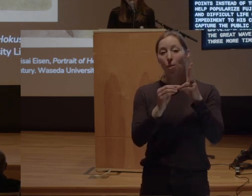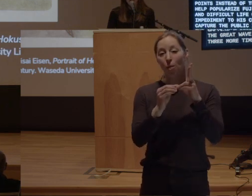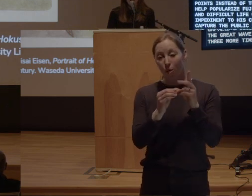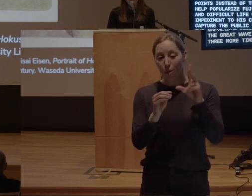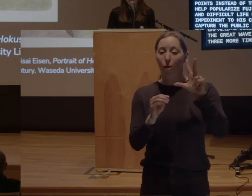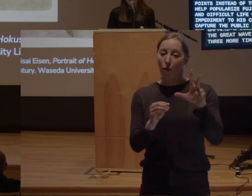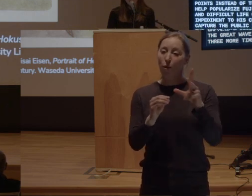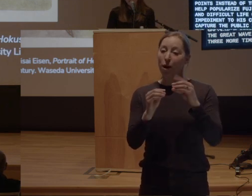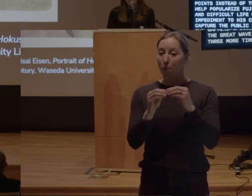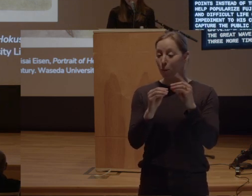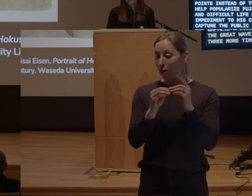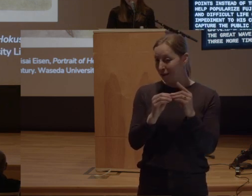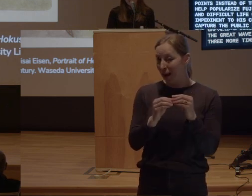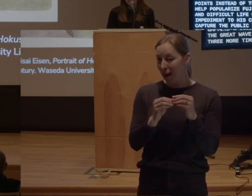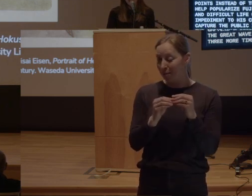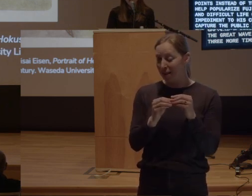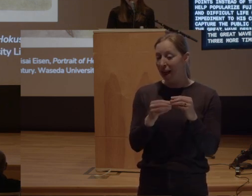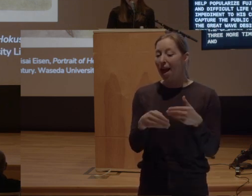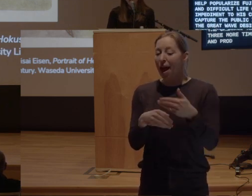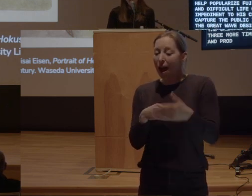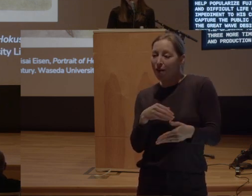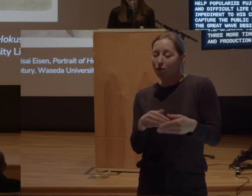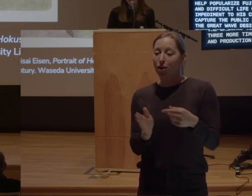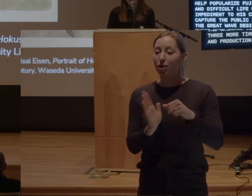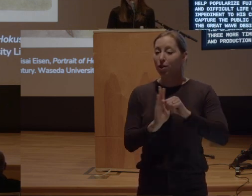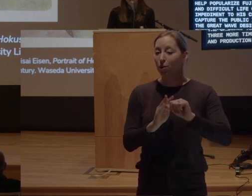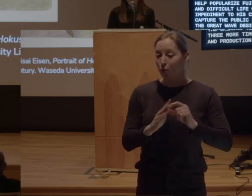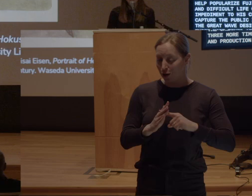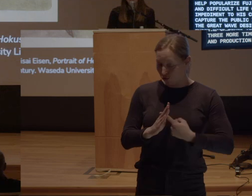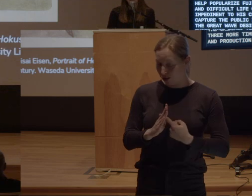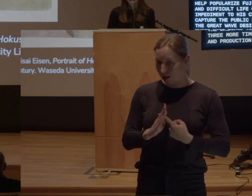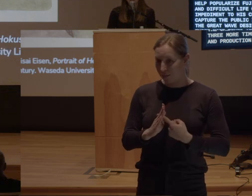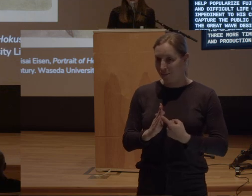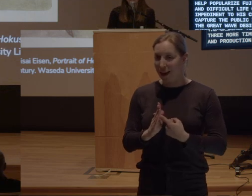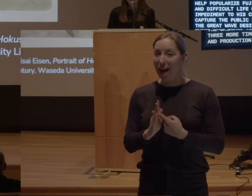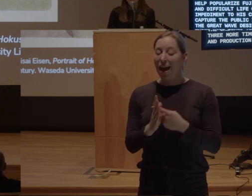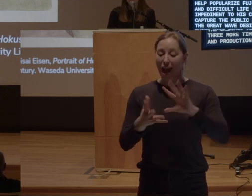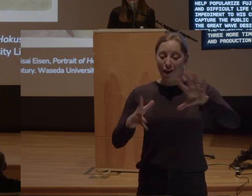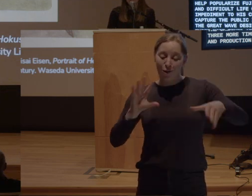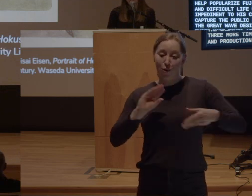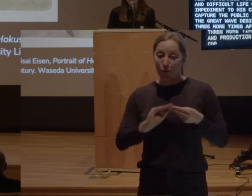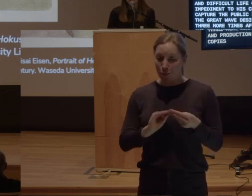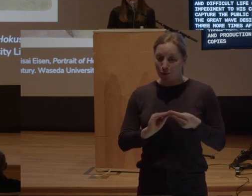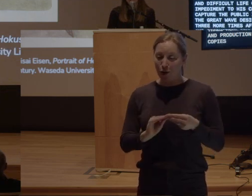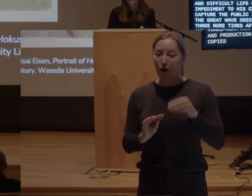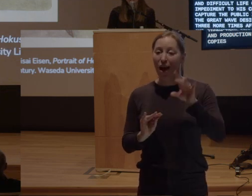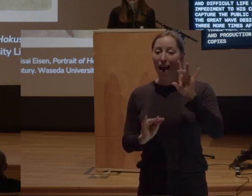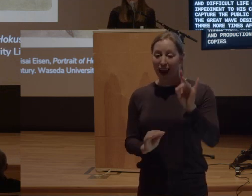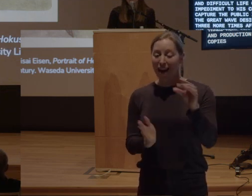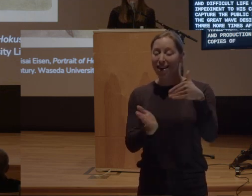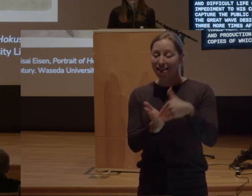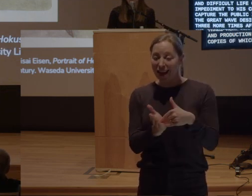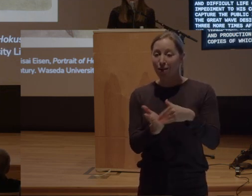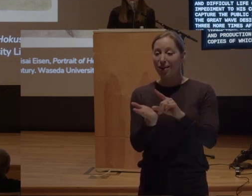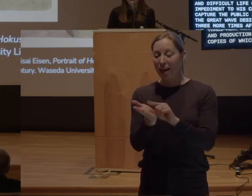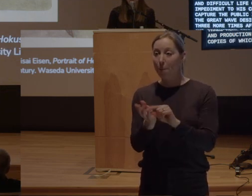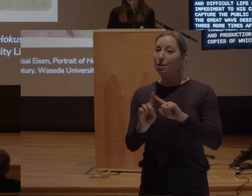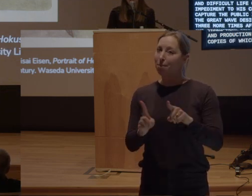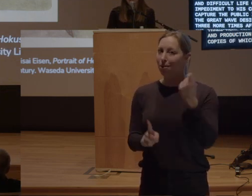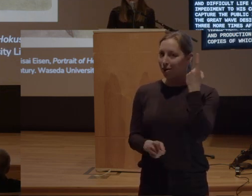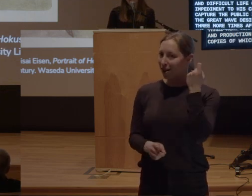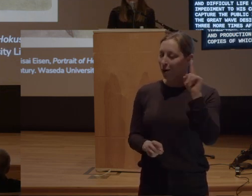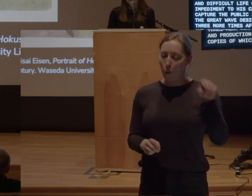initial publication, and production could have totaled around 8,000 copies, of which now only 100 or